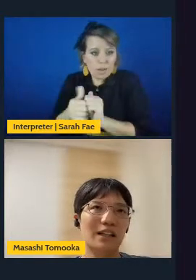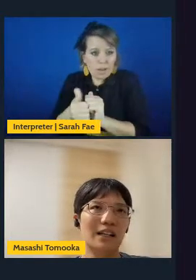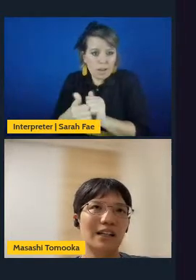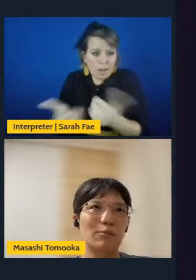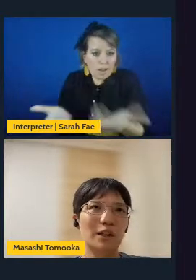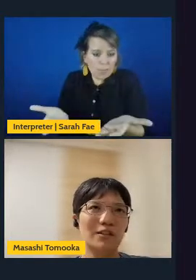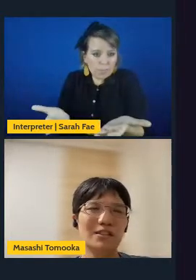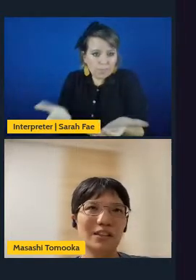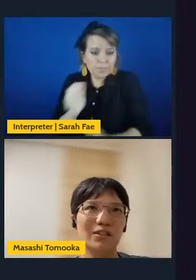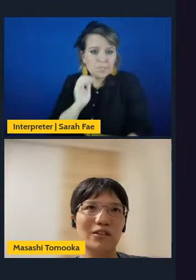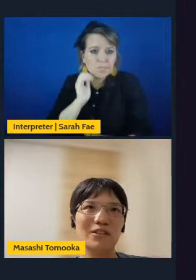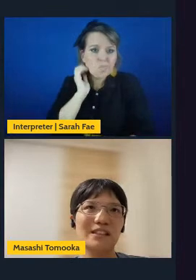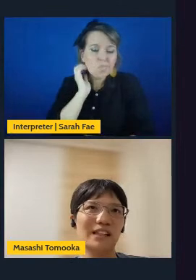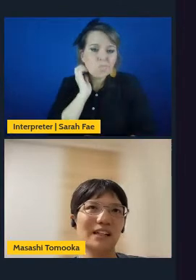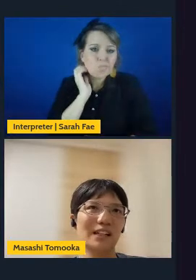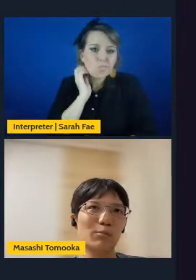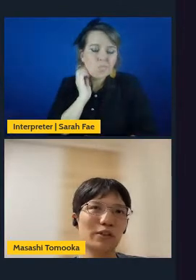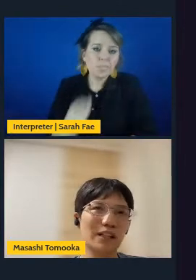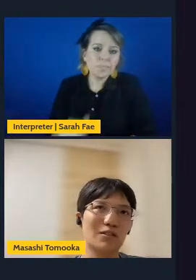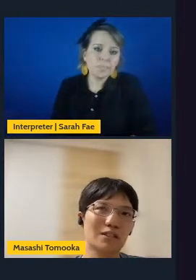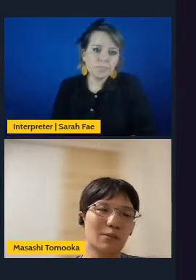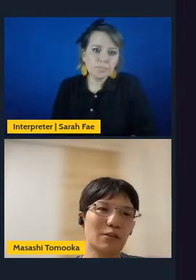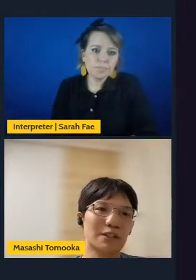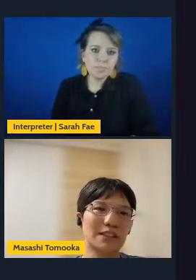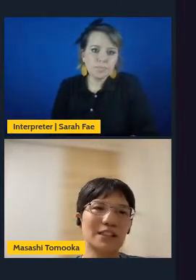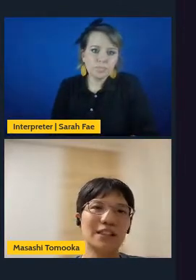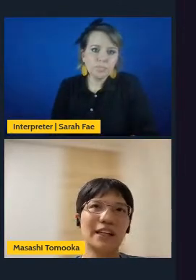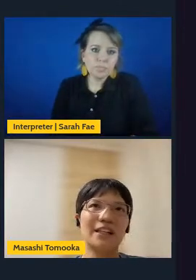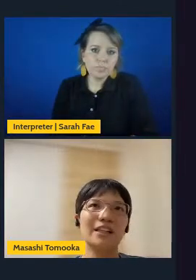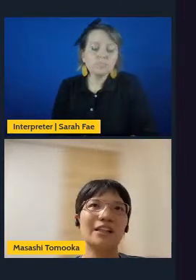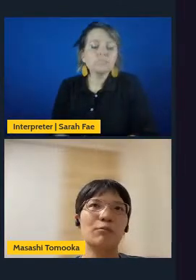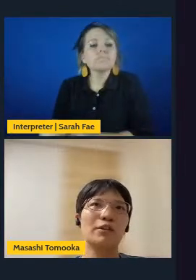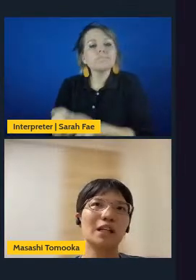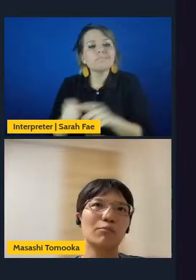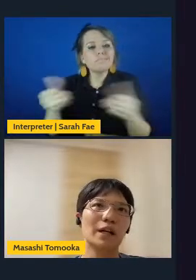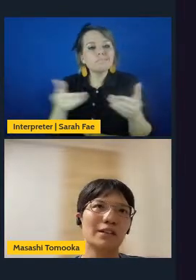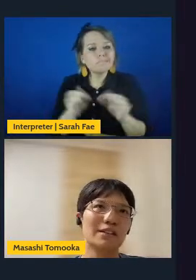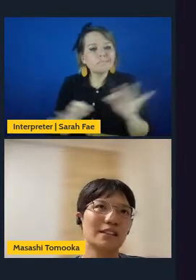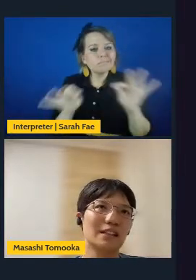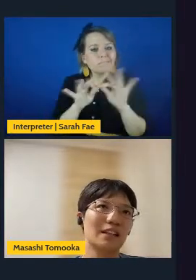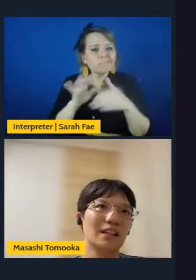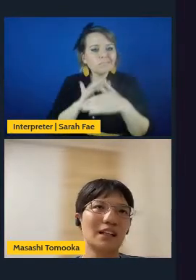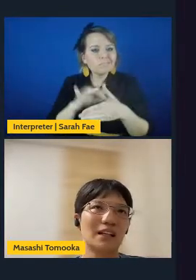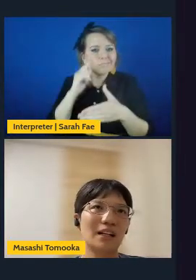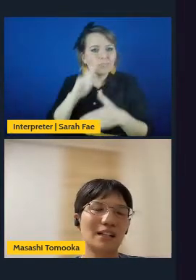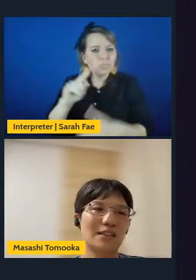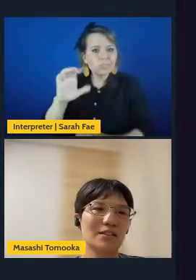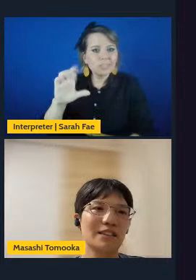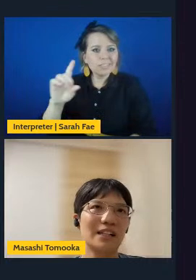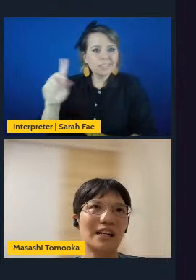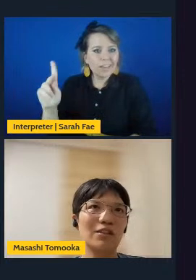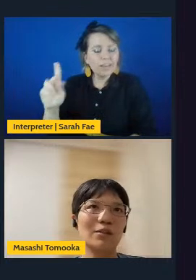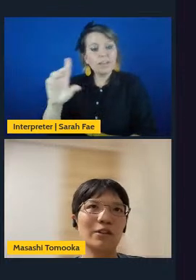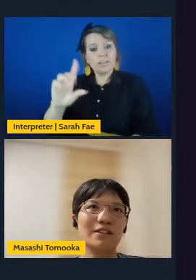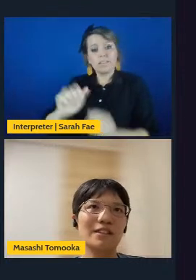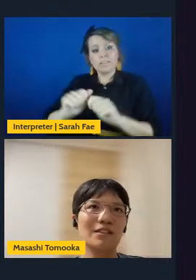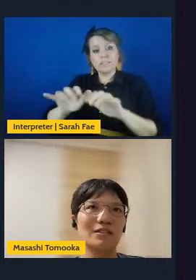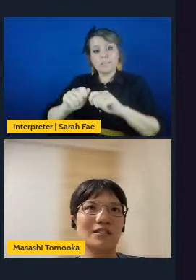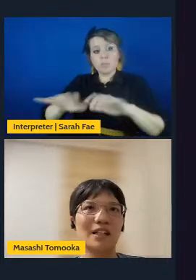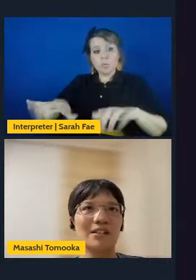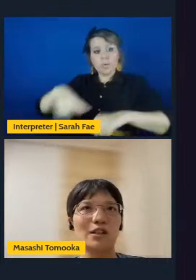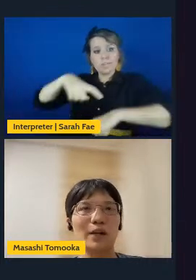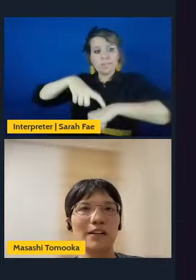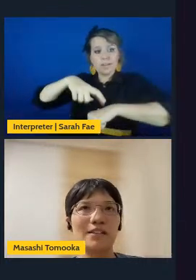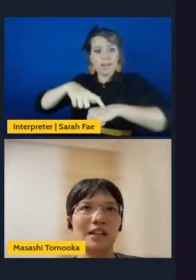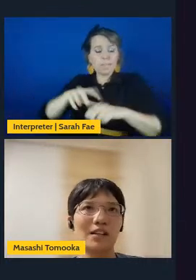But let me also introduce an important concept of CDK, deploy time values. Those are attributes